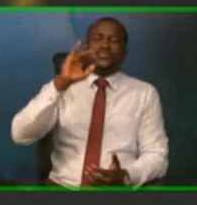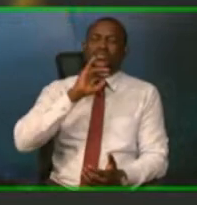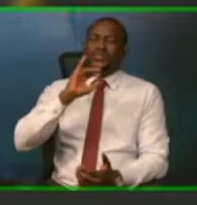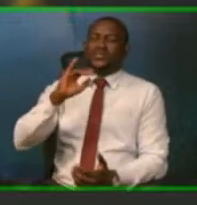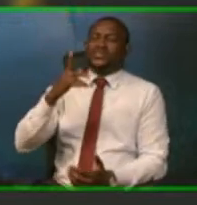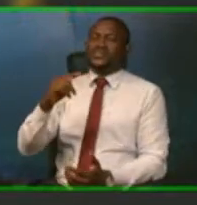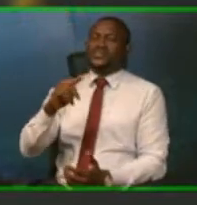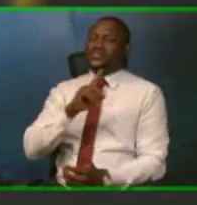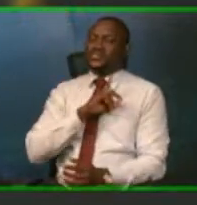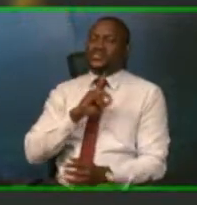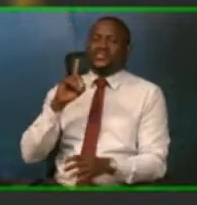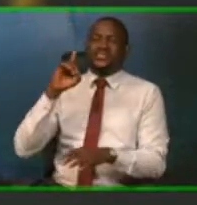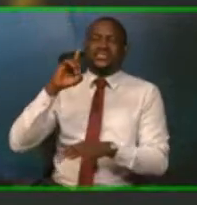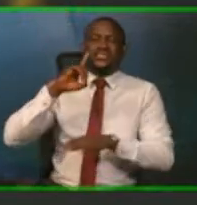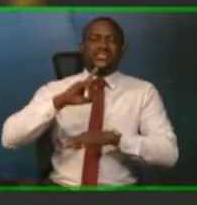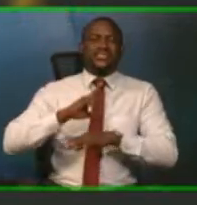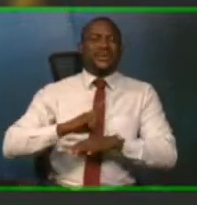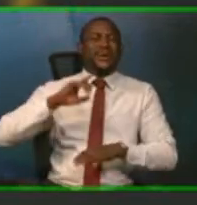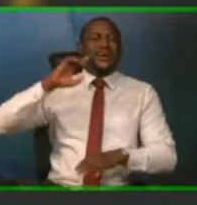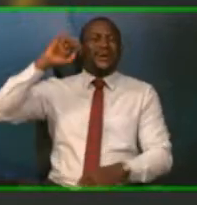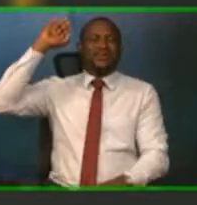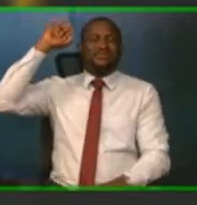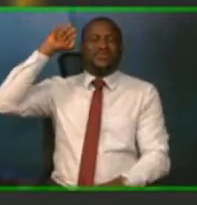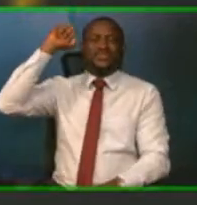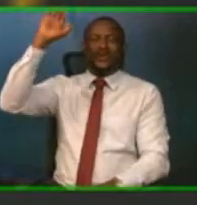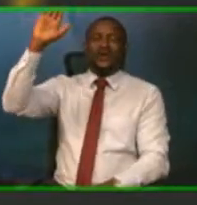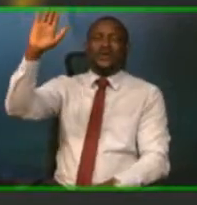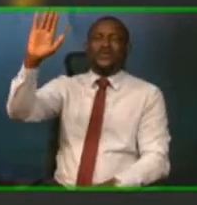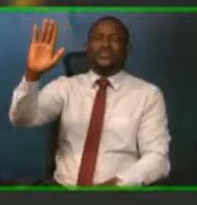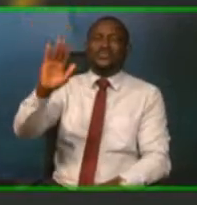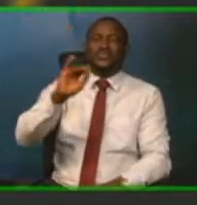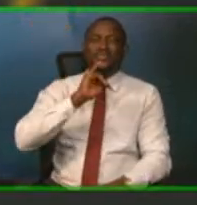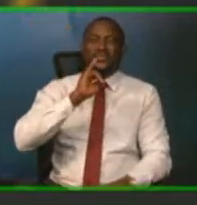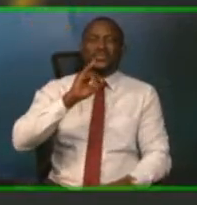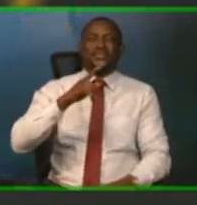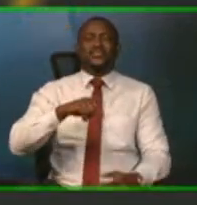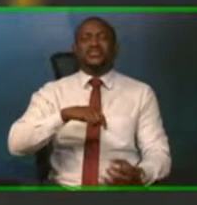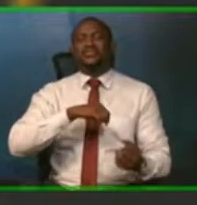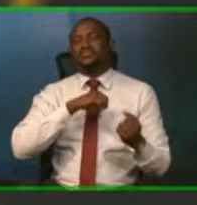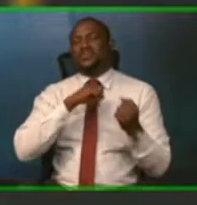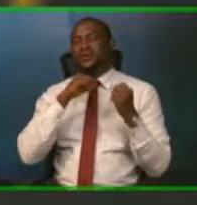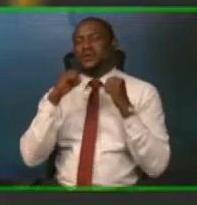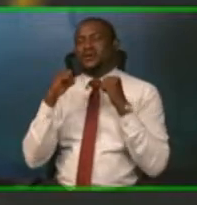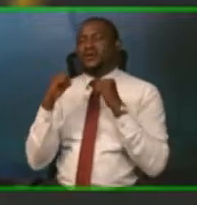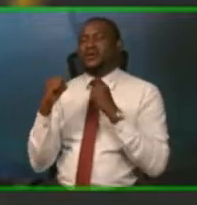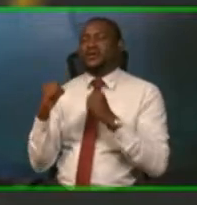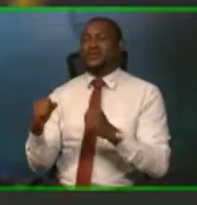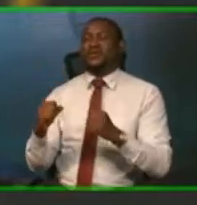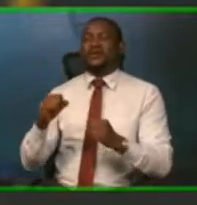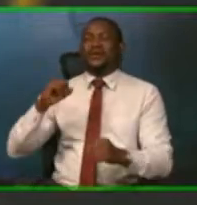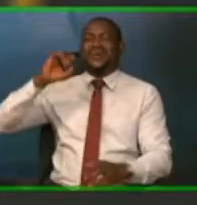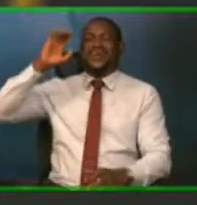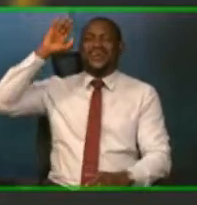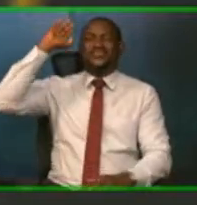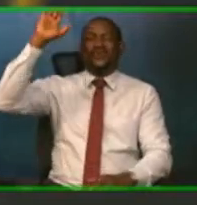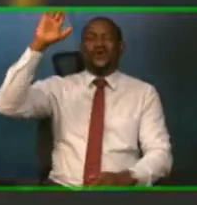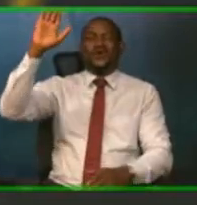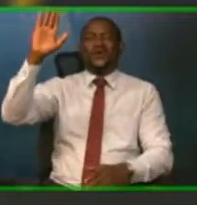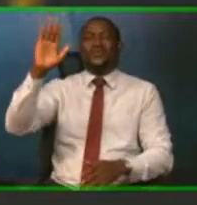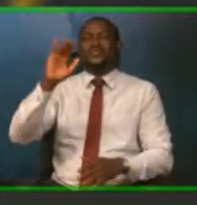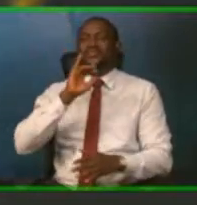Yours is the kingdom, yours is the